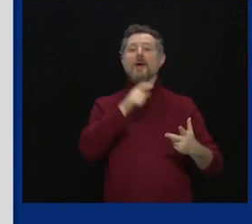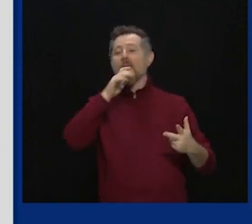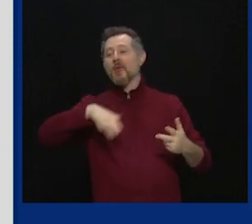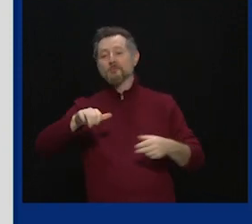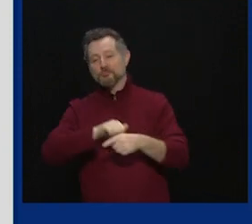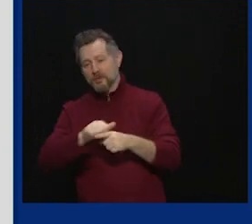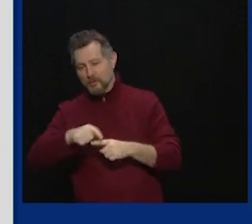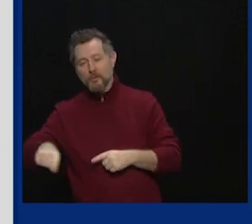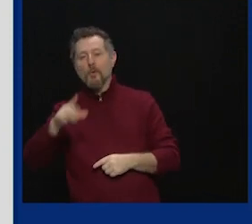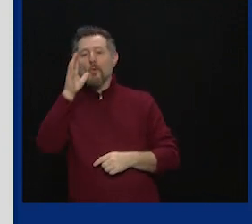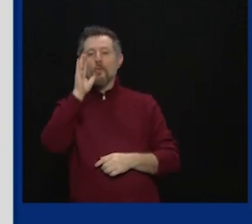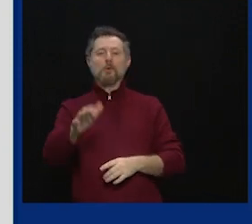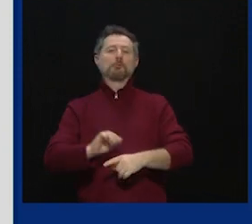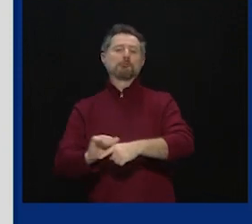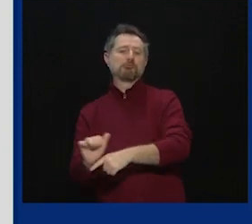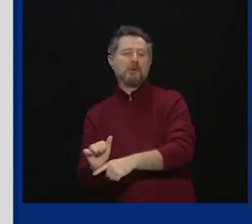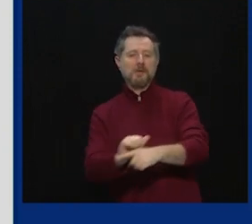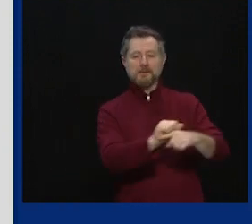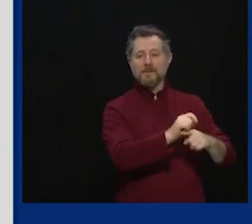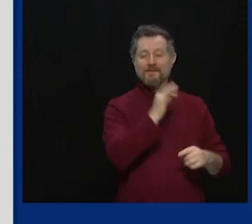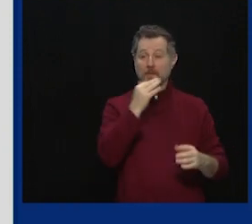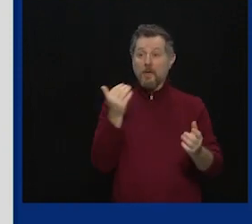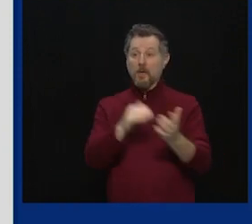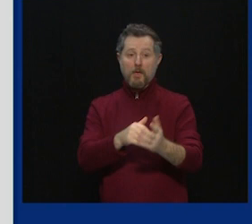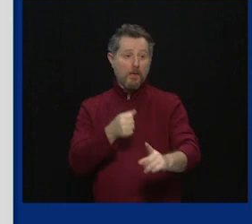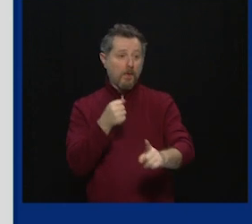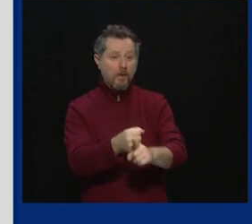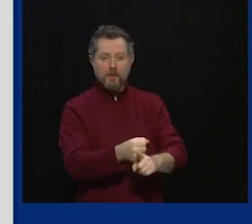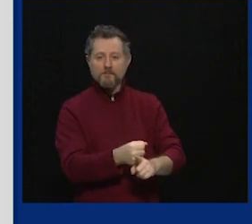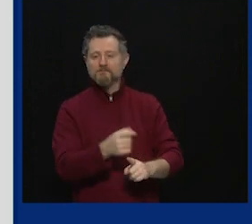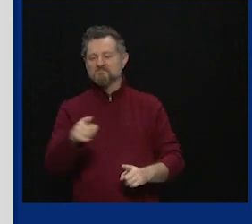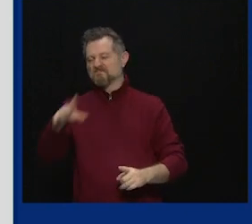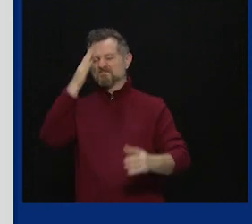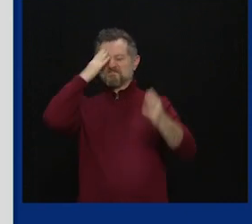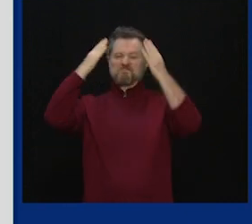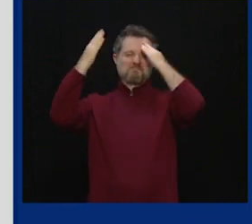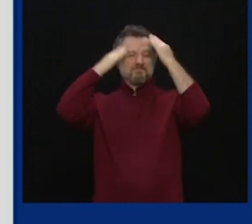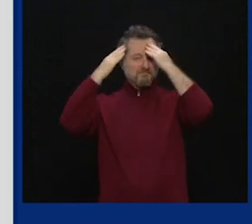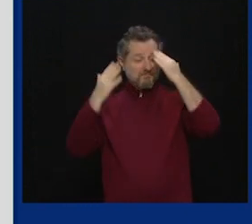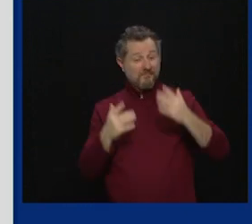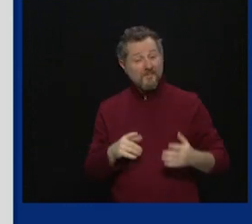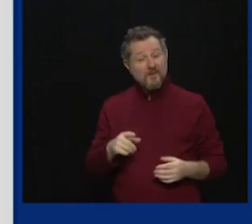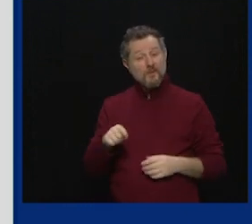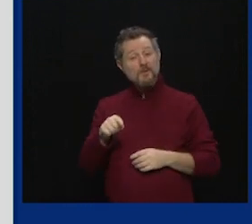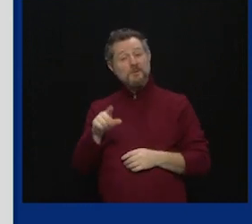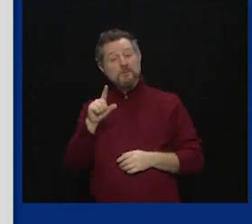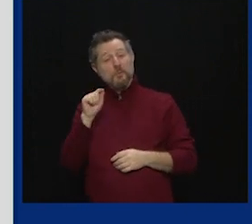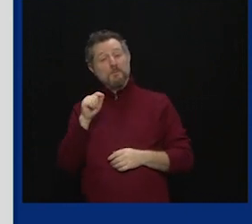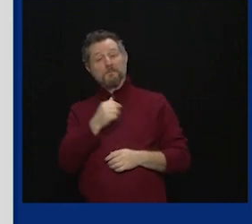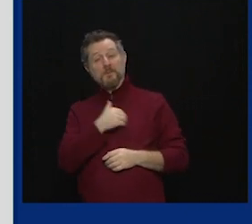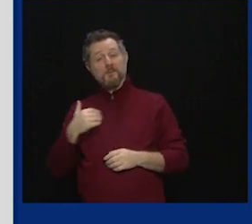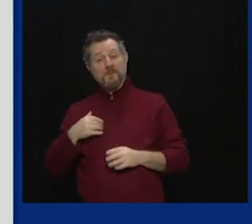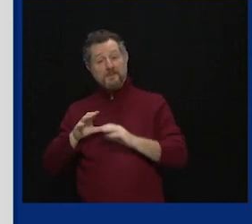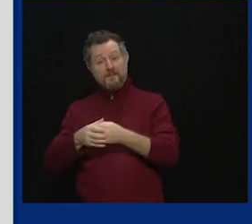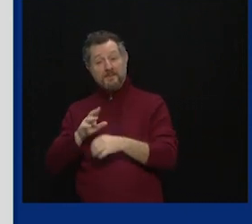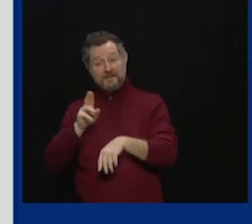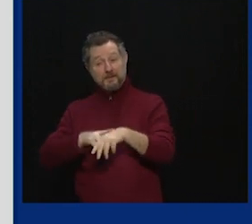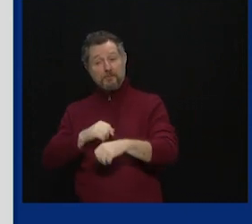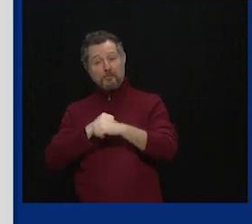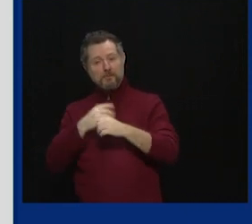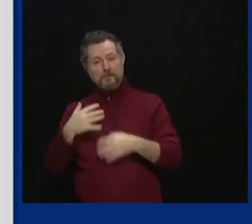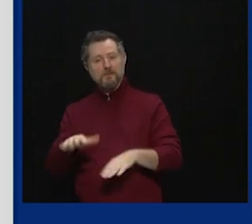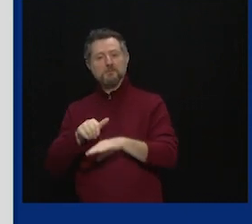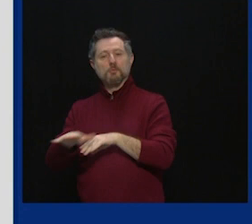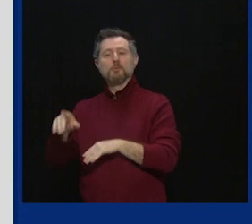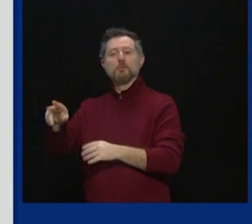again. Allowing to have more healthcare workers administered. We had 120 members of the National Guard deployed to nursing homes. I mentioned this before.